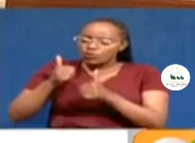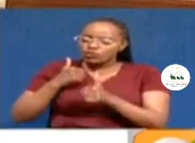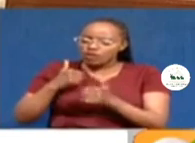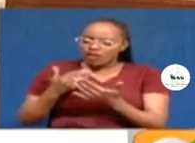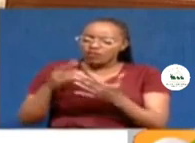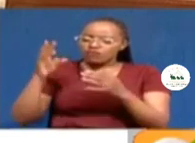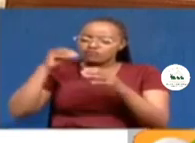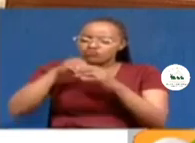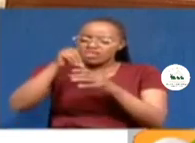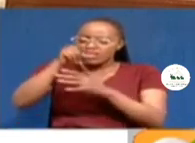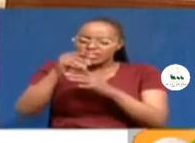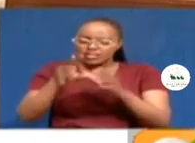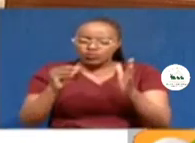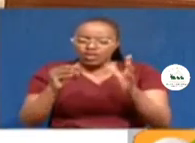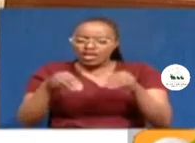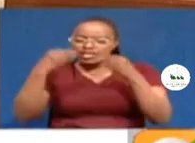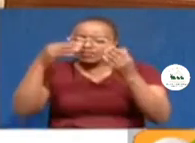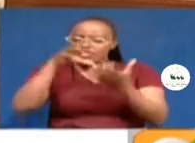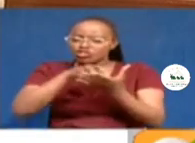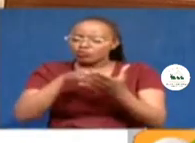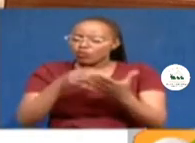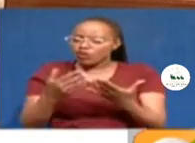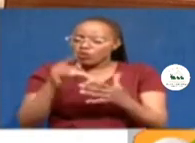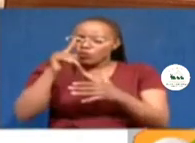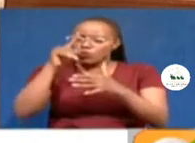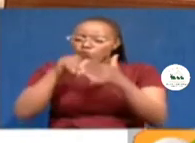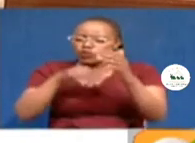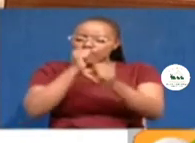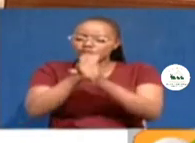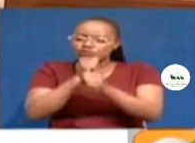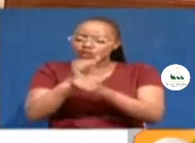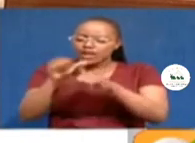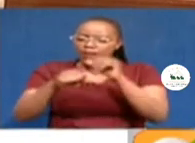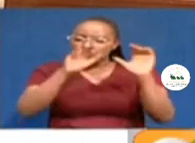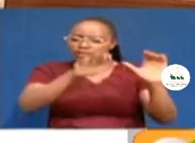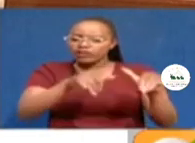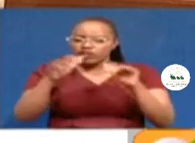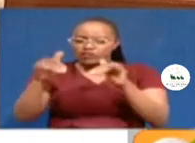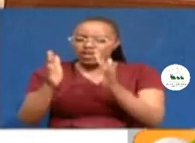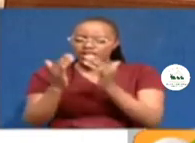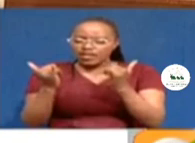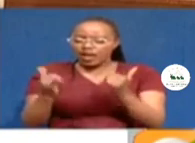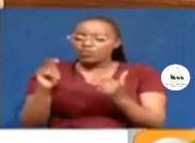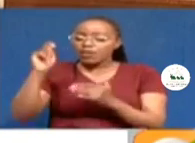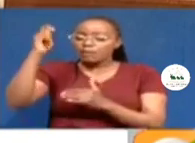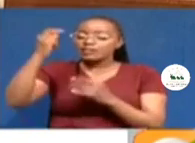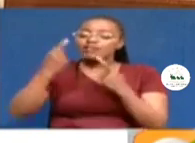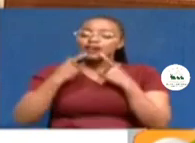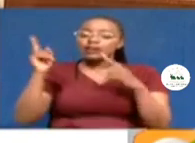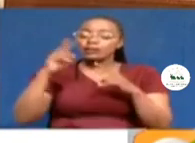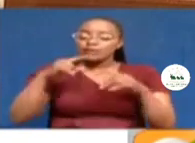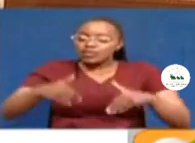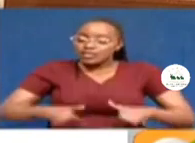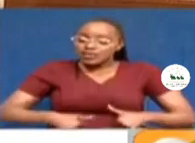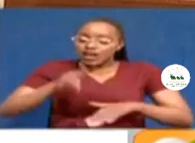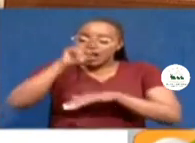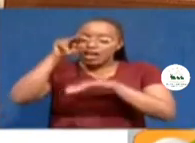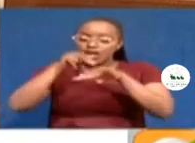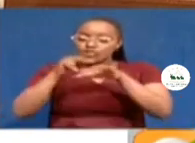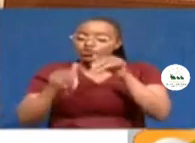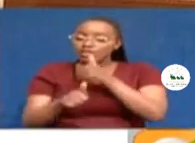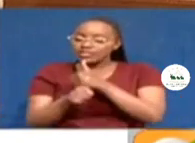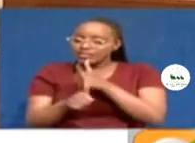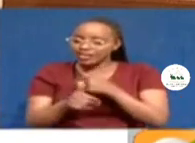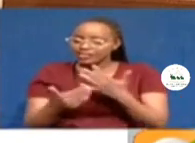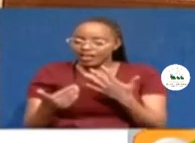putting in those positions? What are we doing about our agriculture now that the president has declared drought to be a national